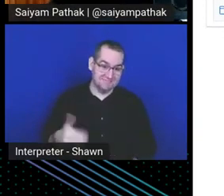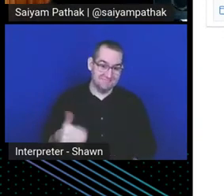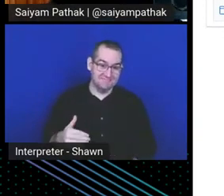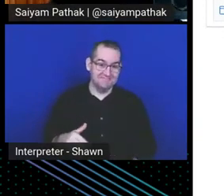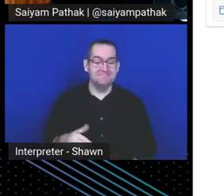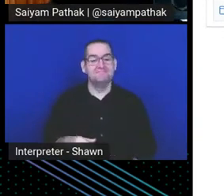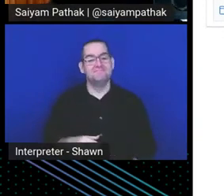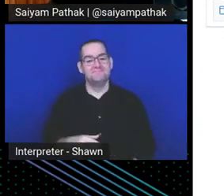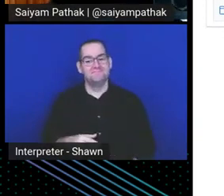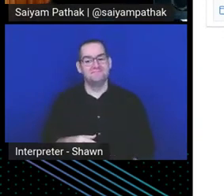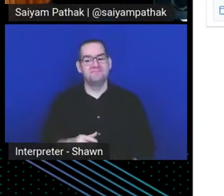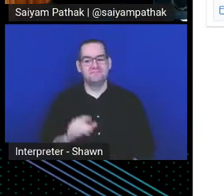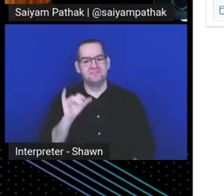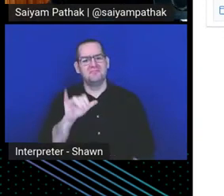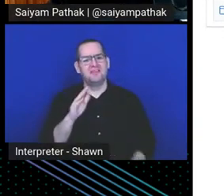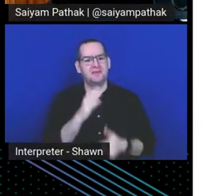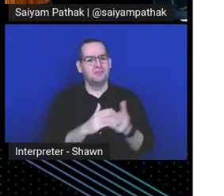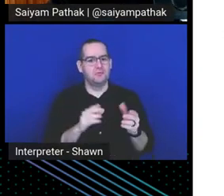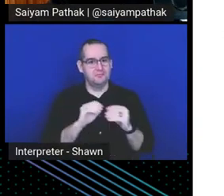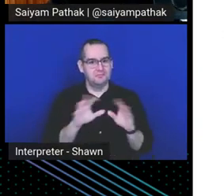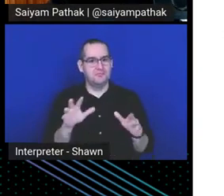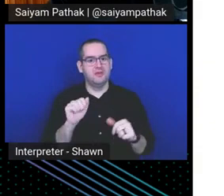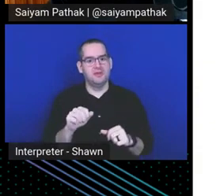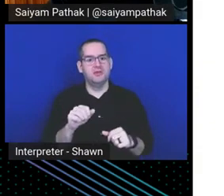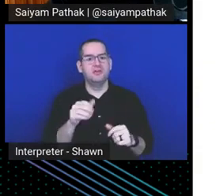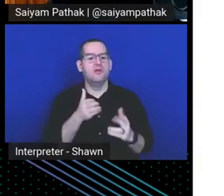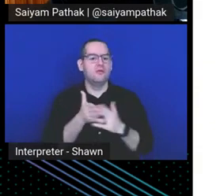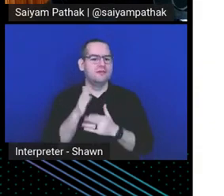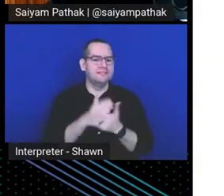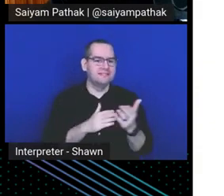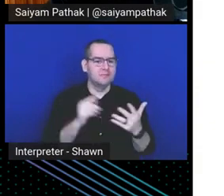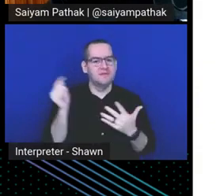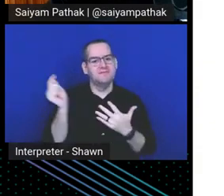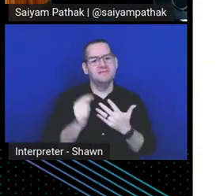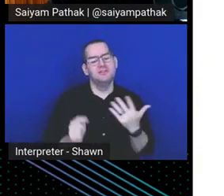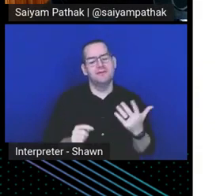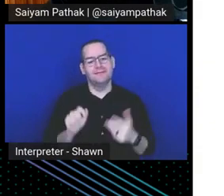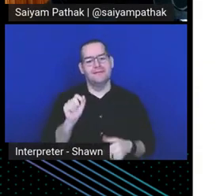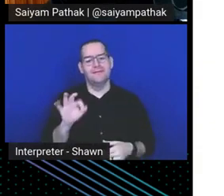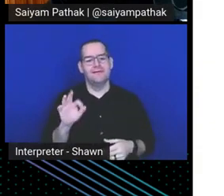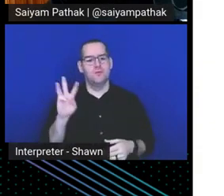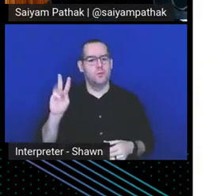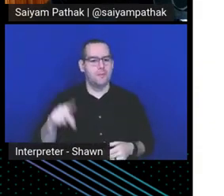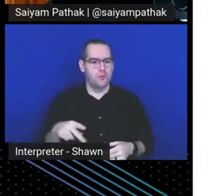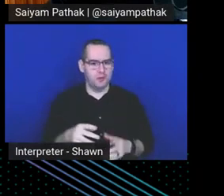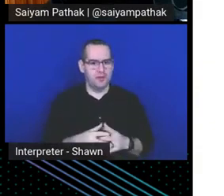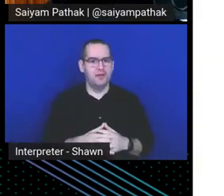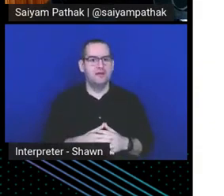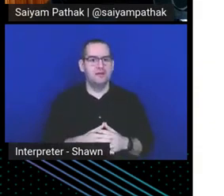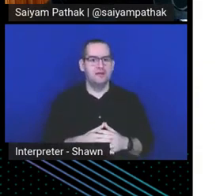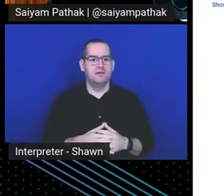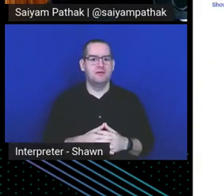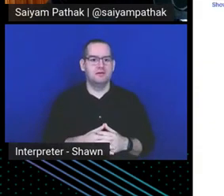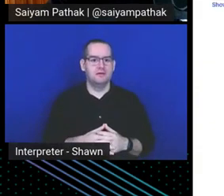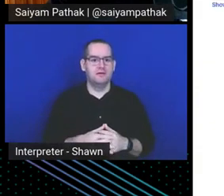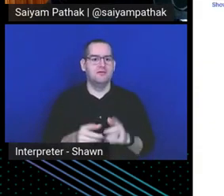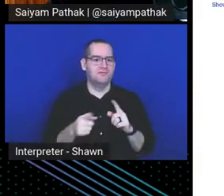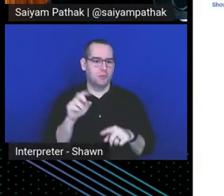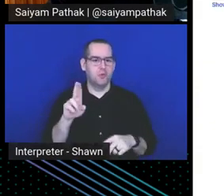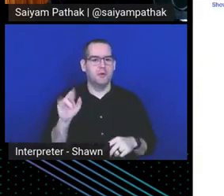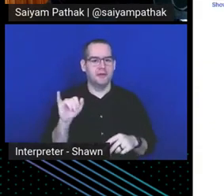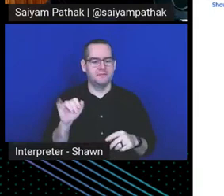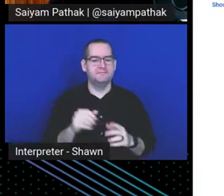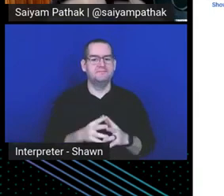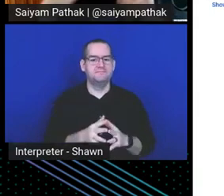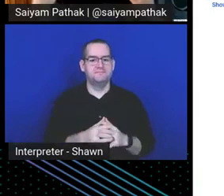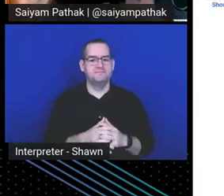that portion is deploying, we can walk through some of the features of Waypoint, which are there from the UI.